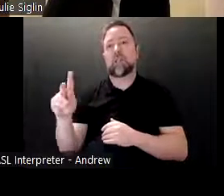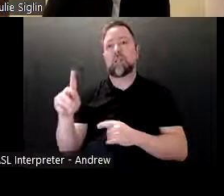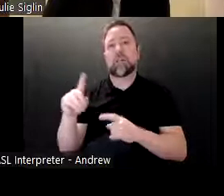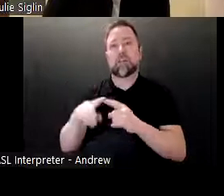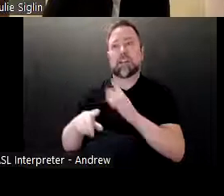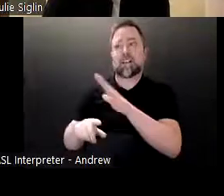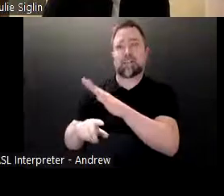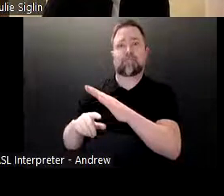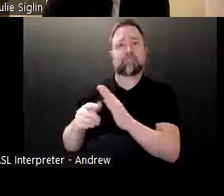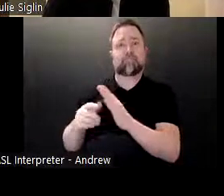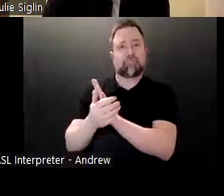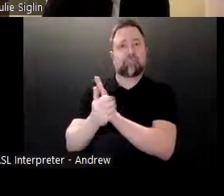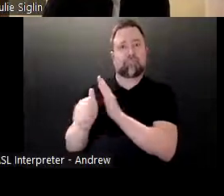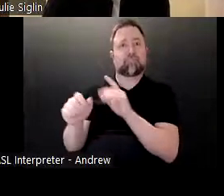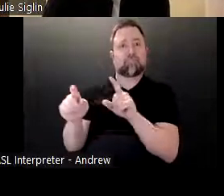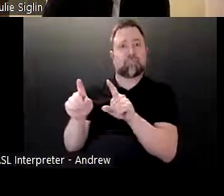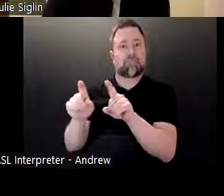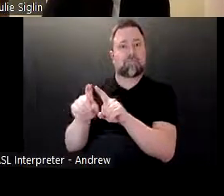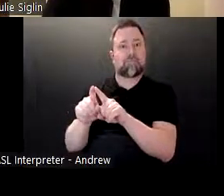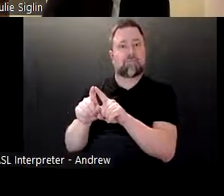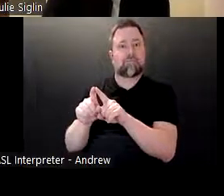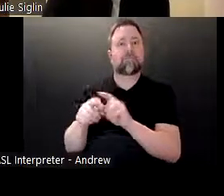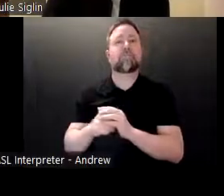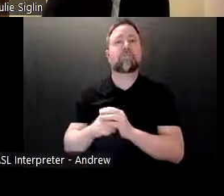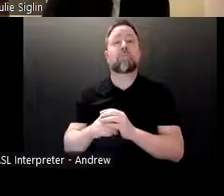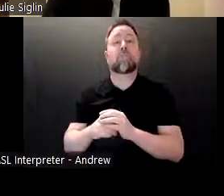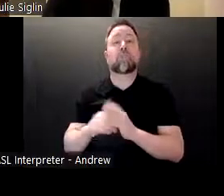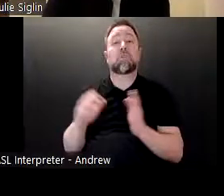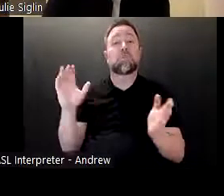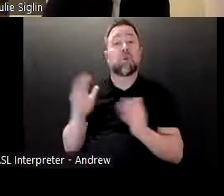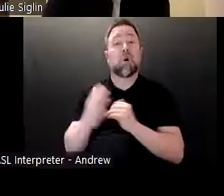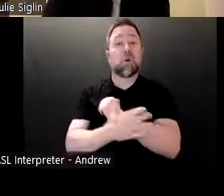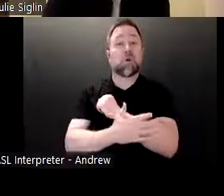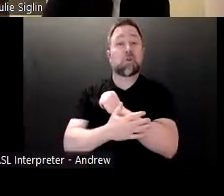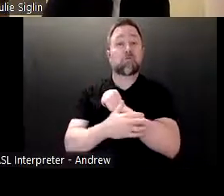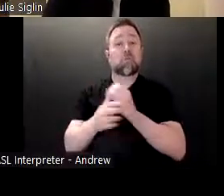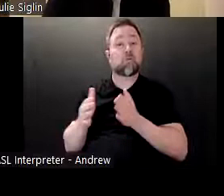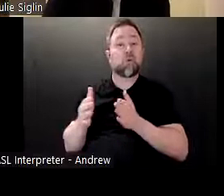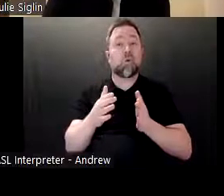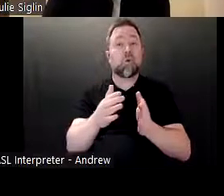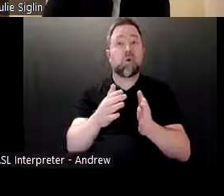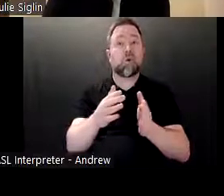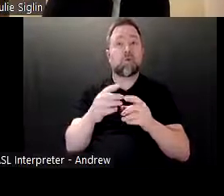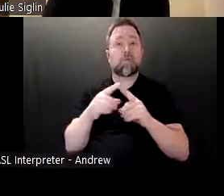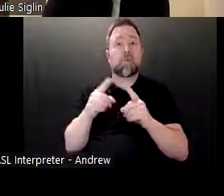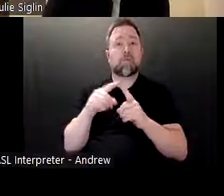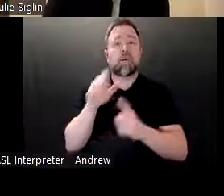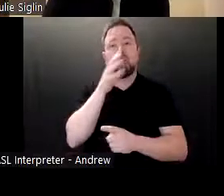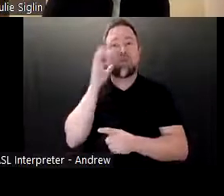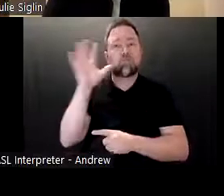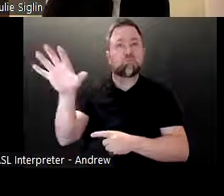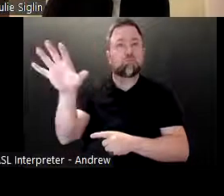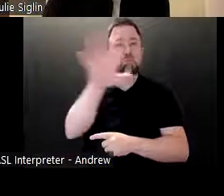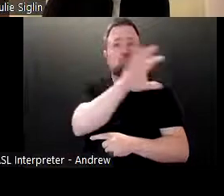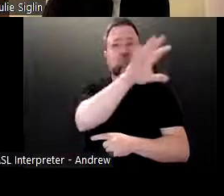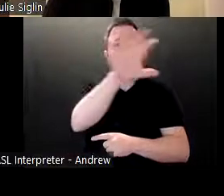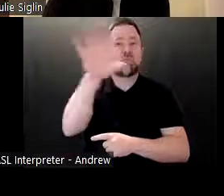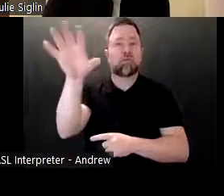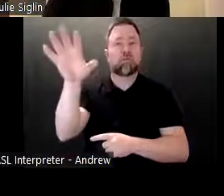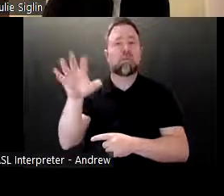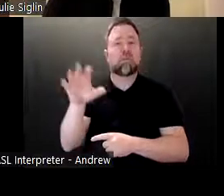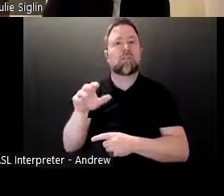crafted. Traveling on small country roads set against the backdrop of endless acres of farm fields, the sight of an Amish